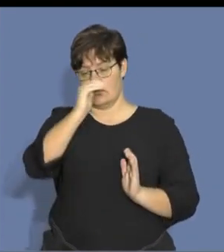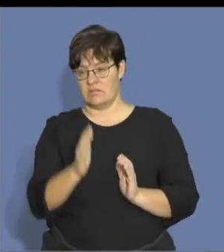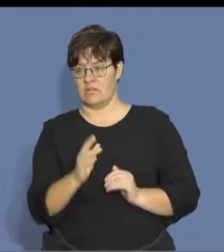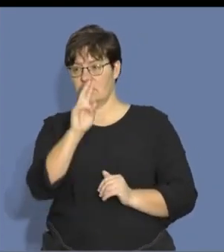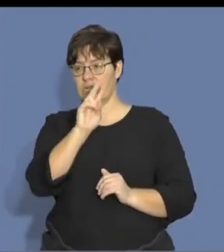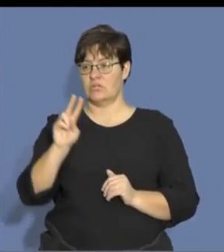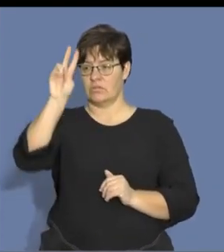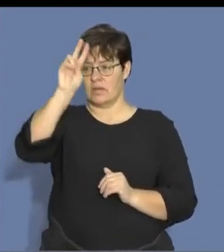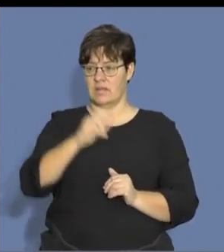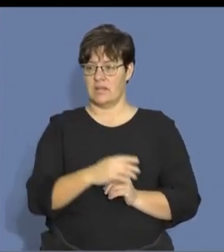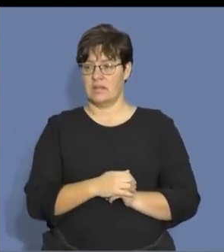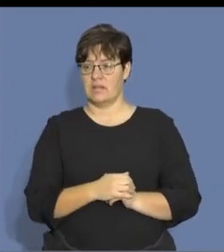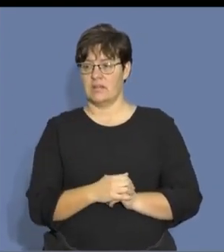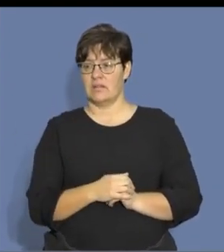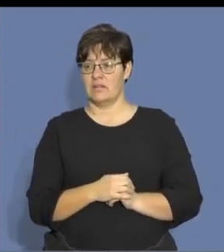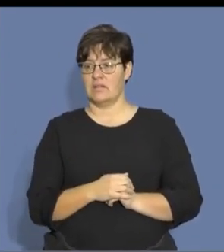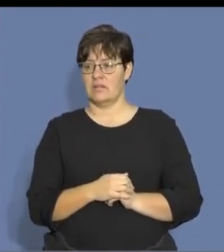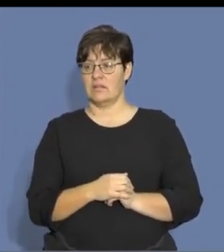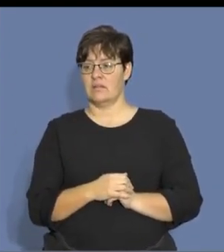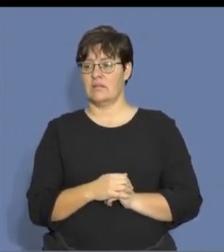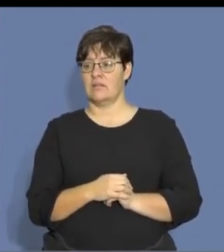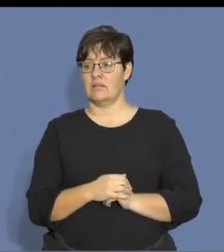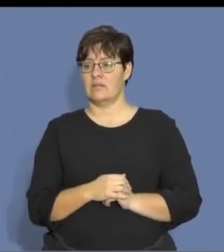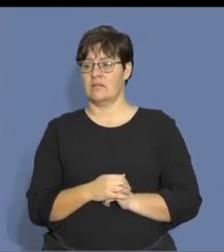45 squared, which is going to be